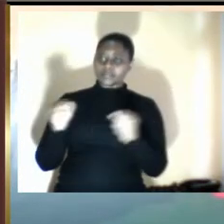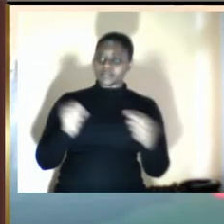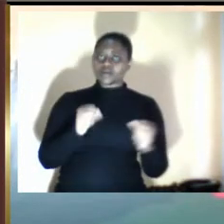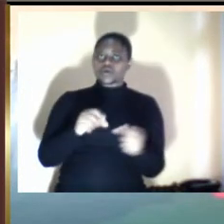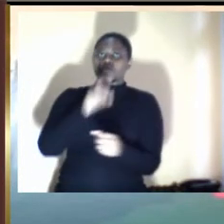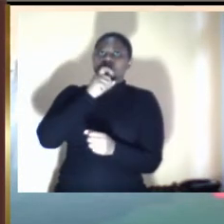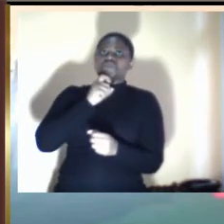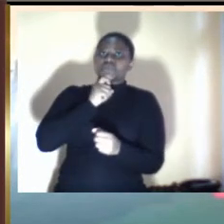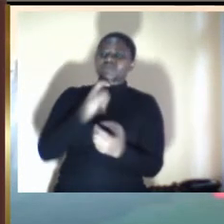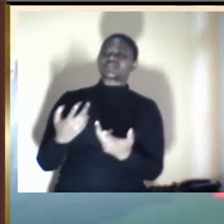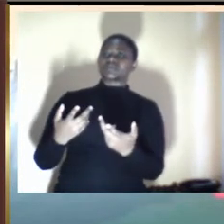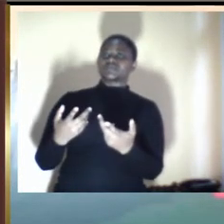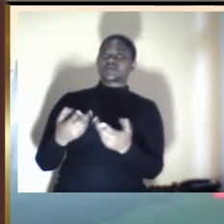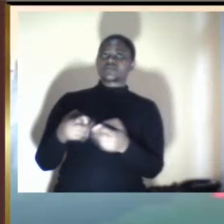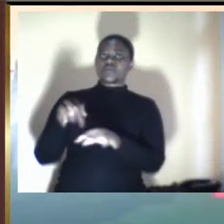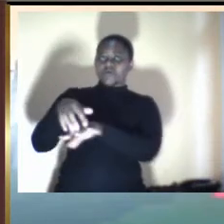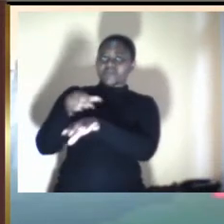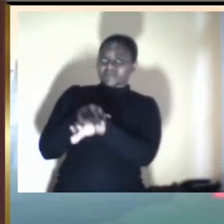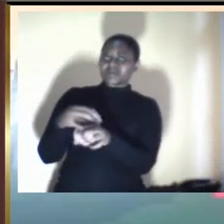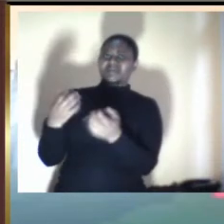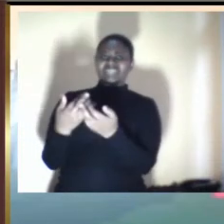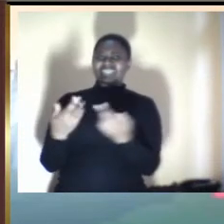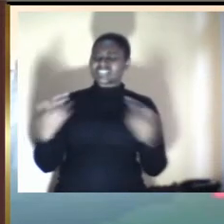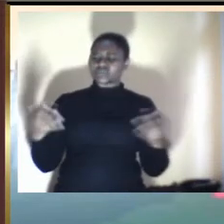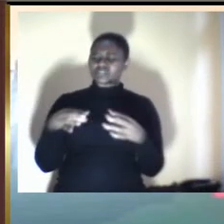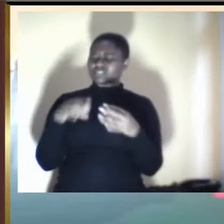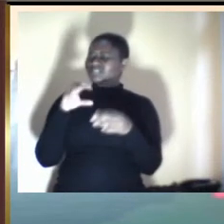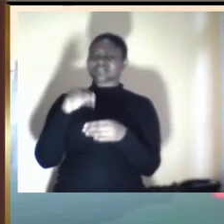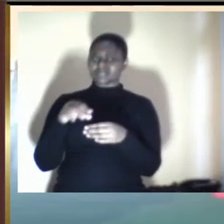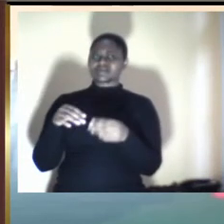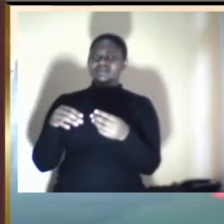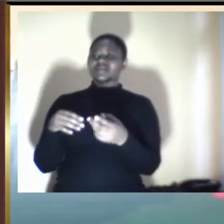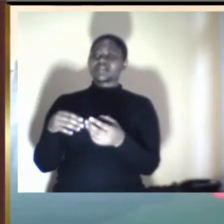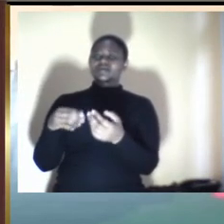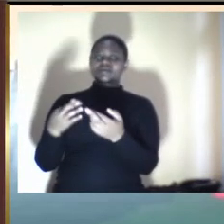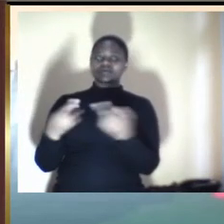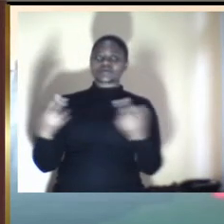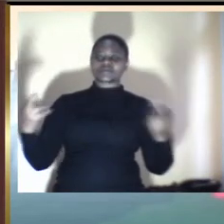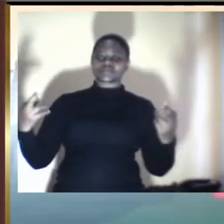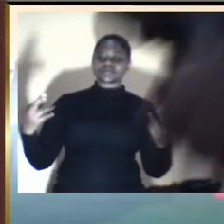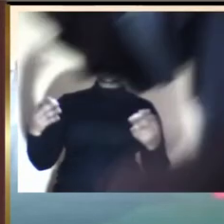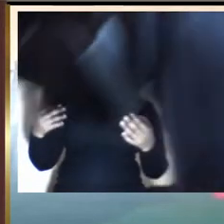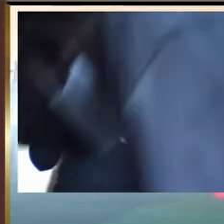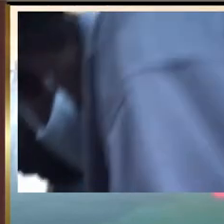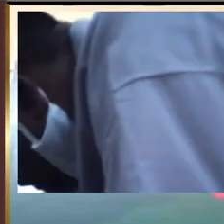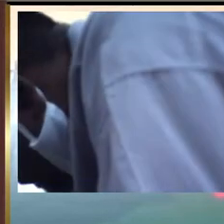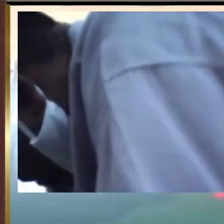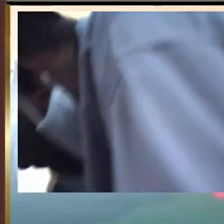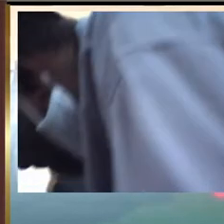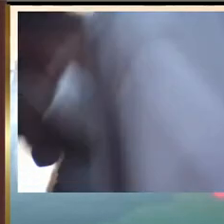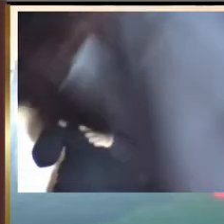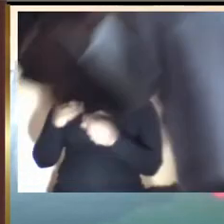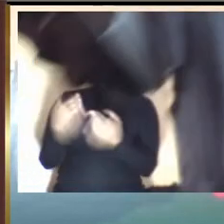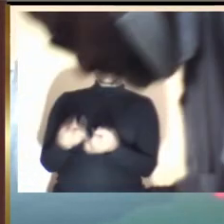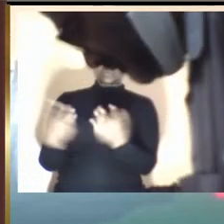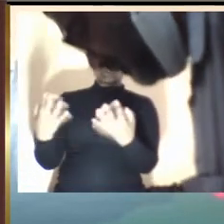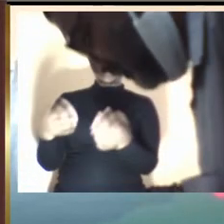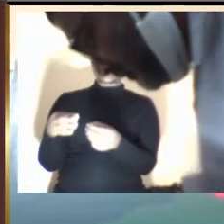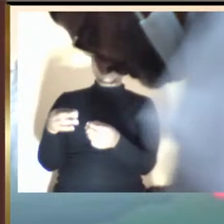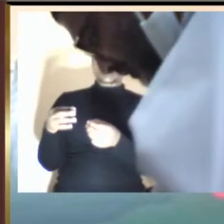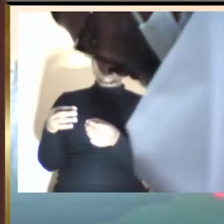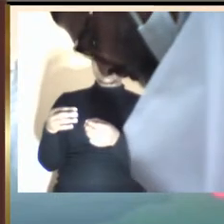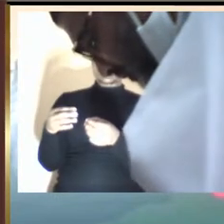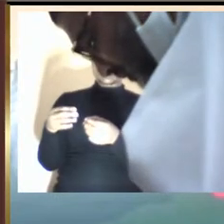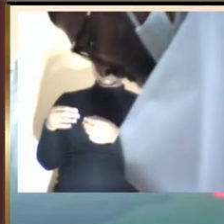and conservation of agricultural resources through programs such as land care, bioresource survey